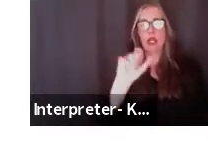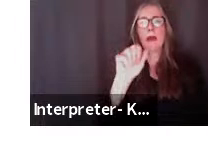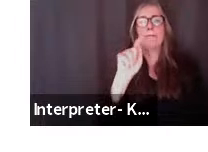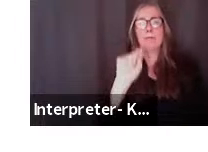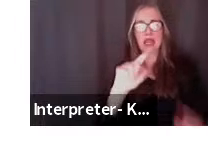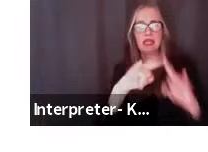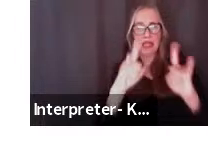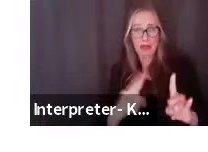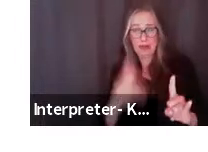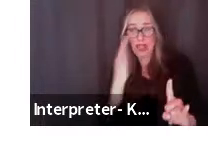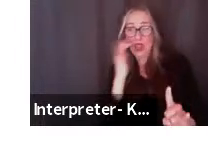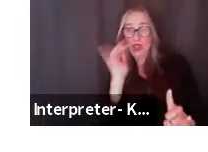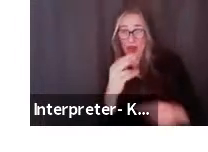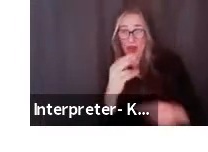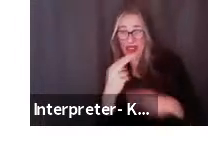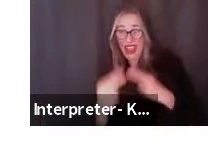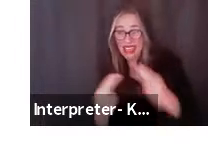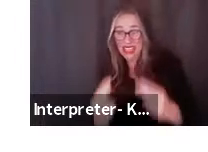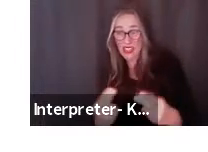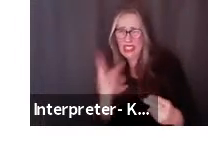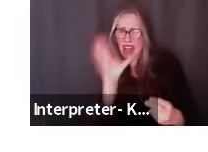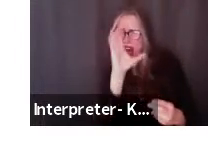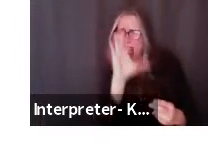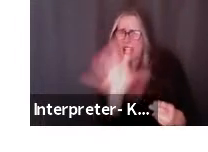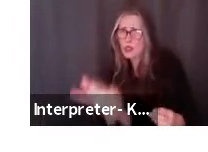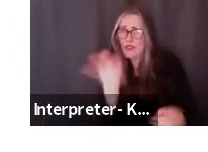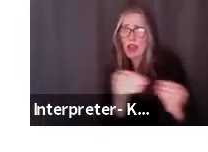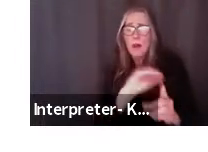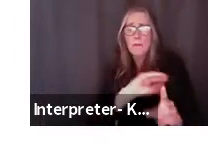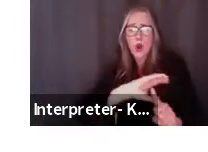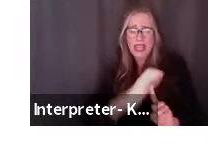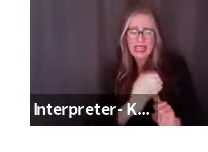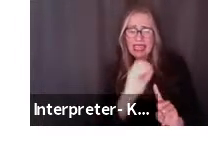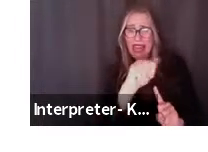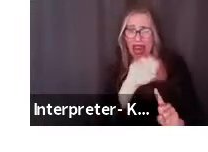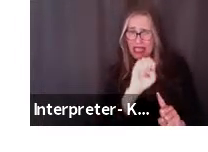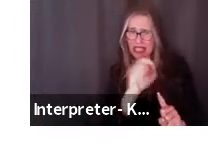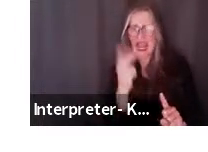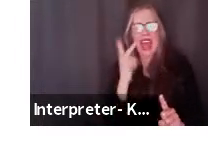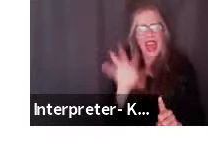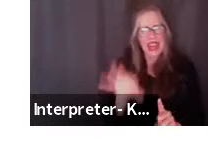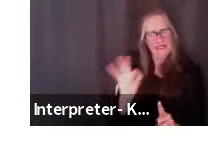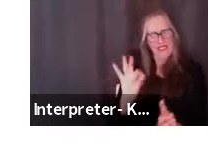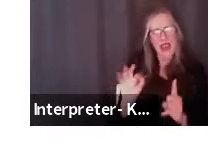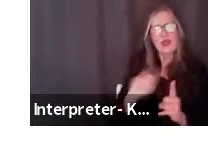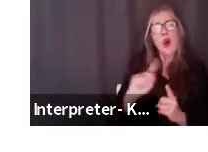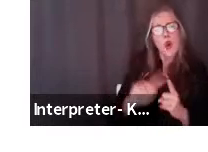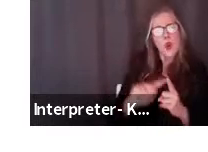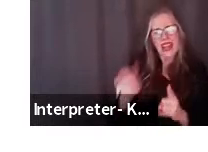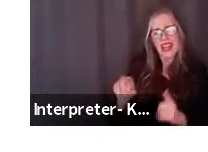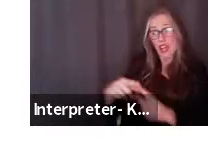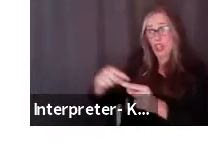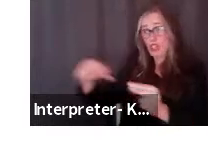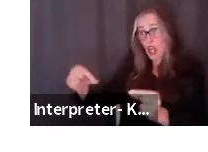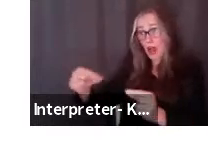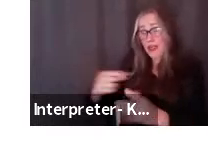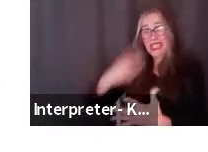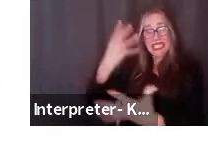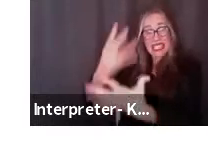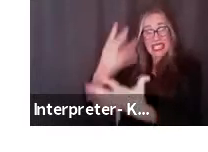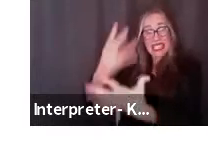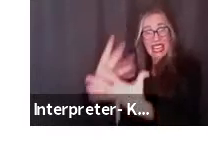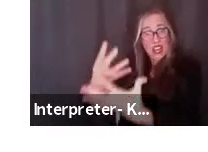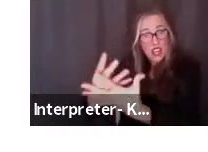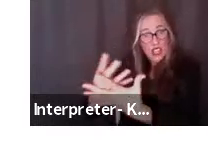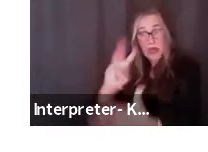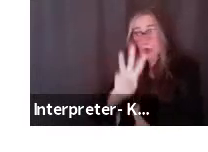decided to see if i could find additional cases and quickly realize that exploring the intersection of japanese incarceration with